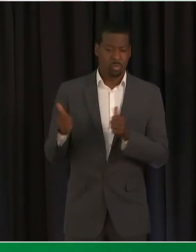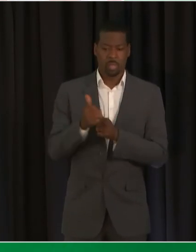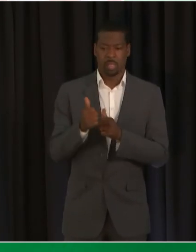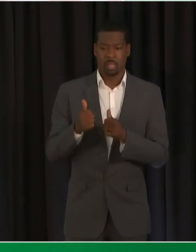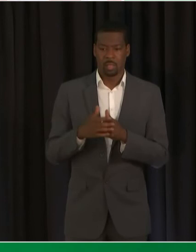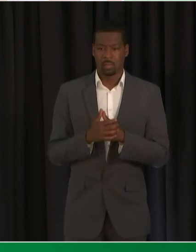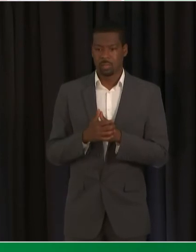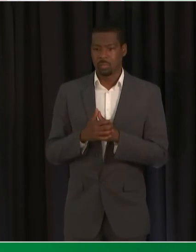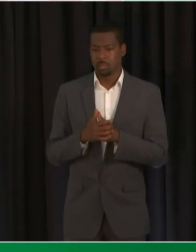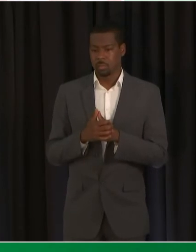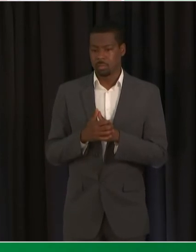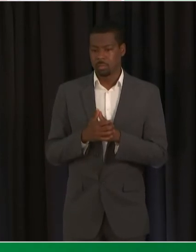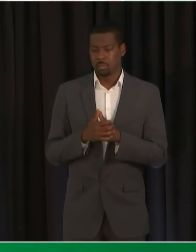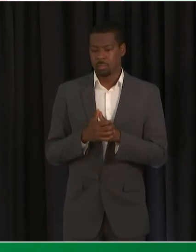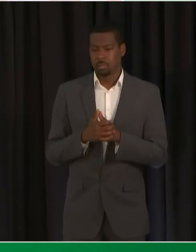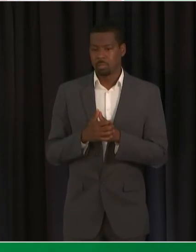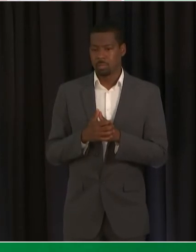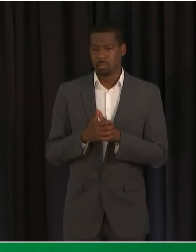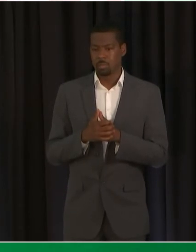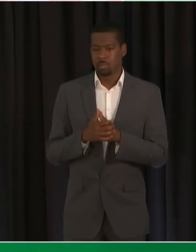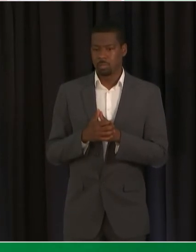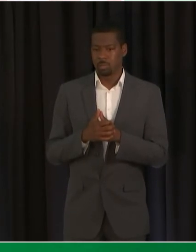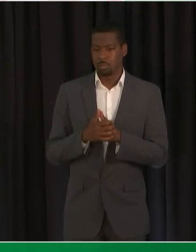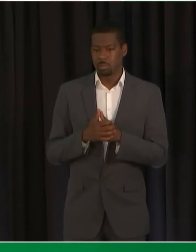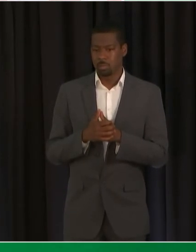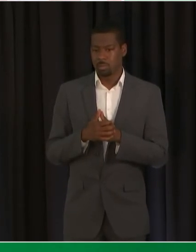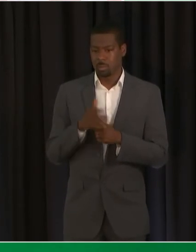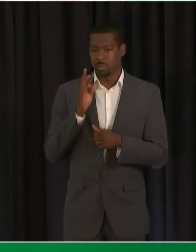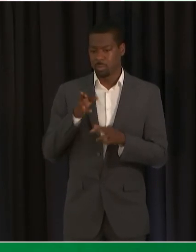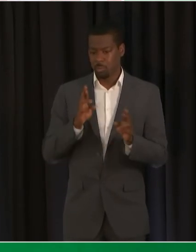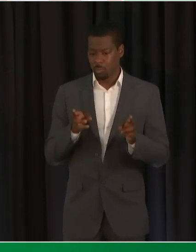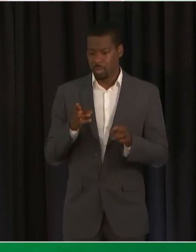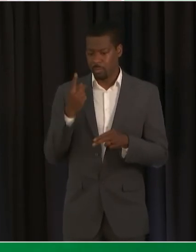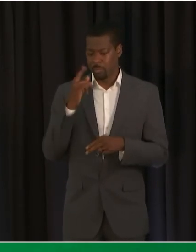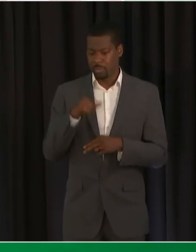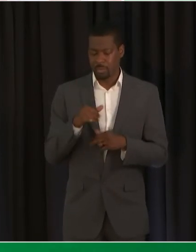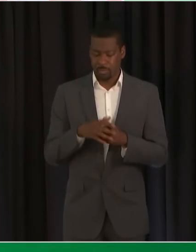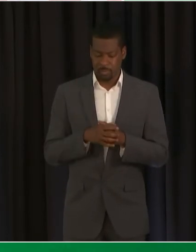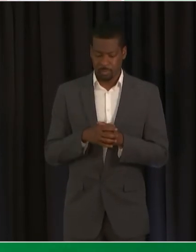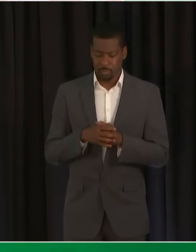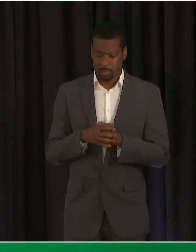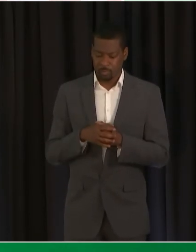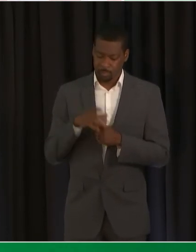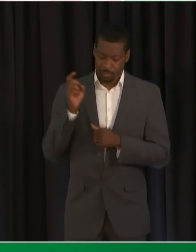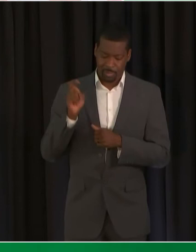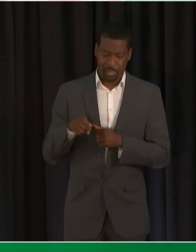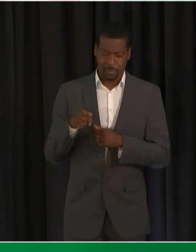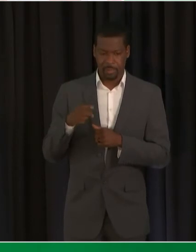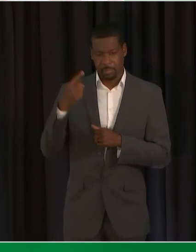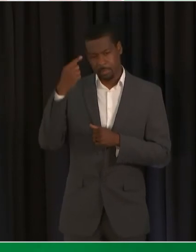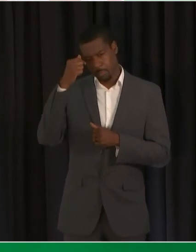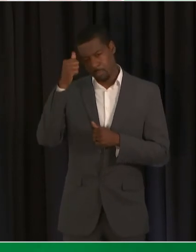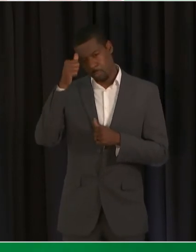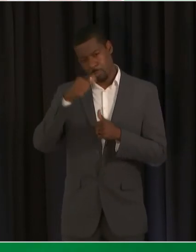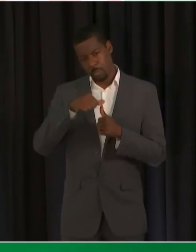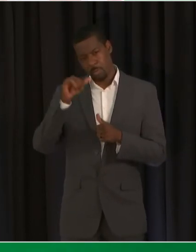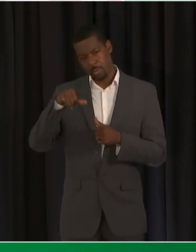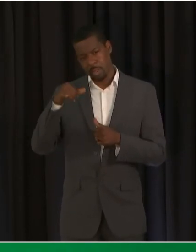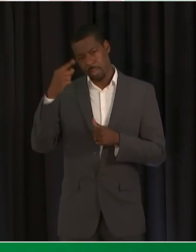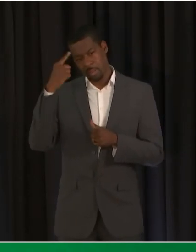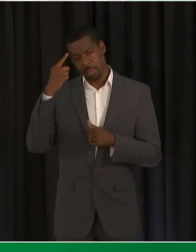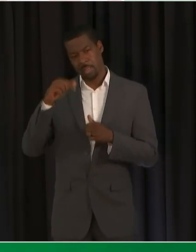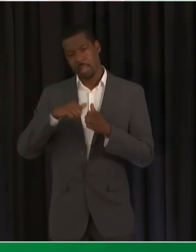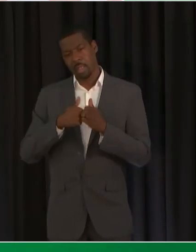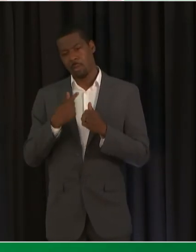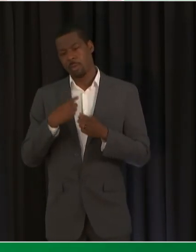ahead of somebody that maybe can't afford to have a bookkeeper and be ready. And so we have to be thoughtful about the way that